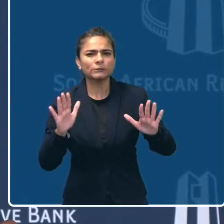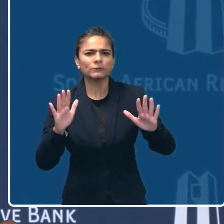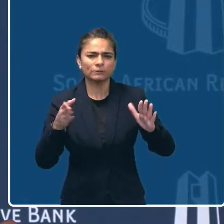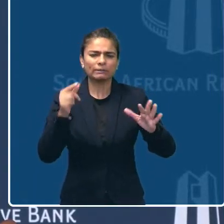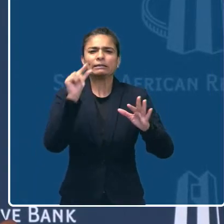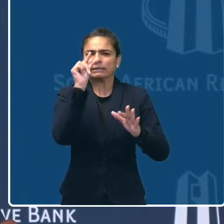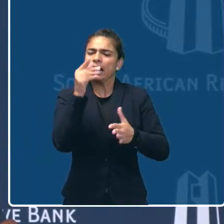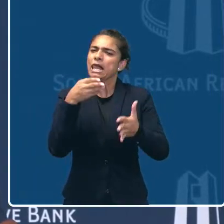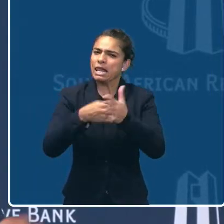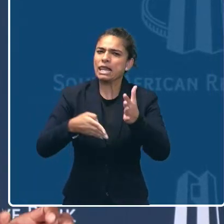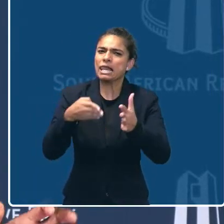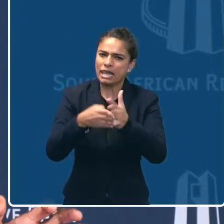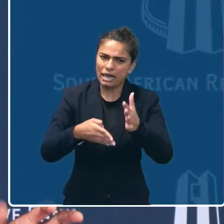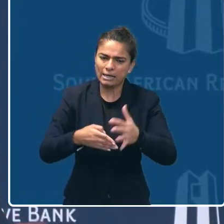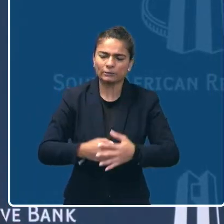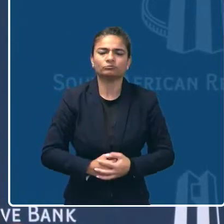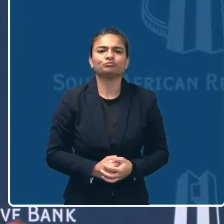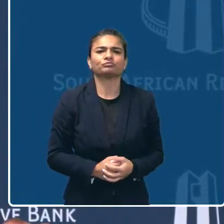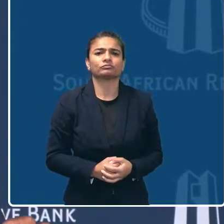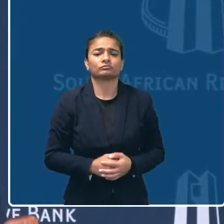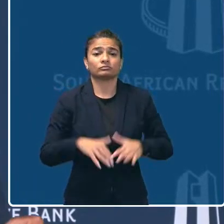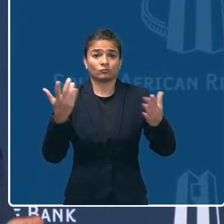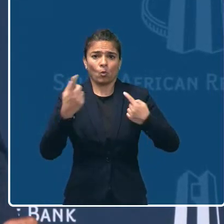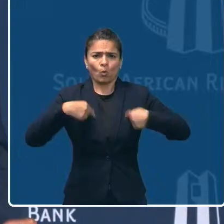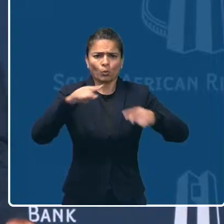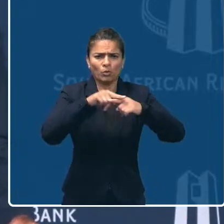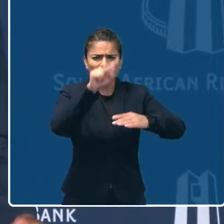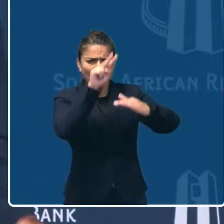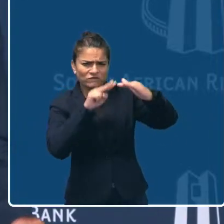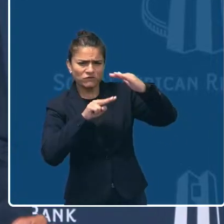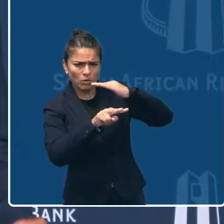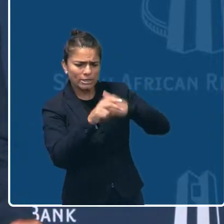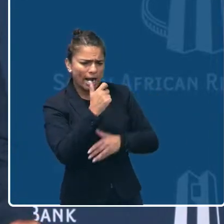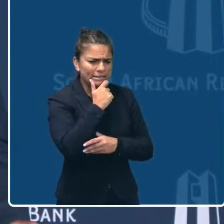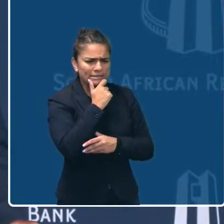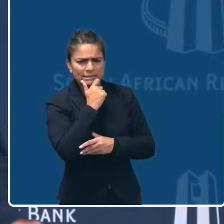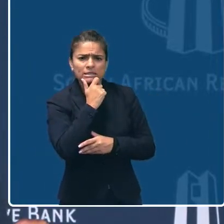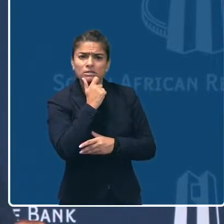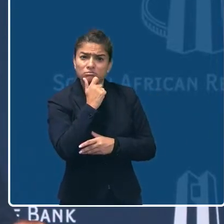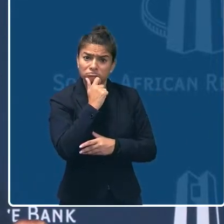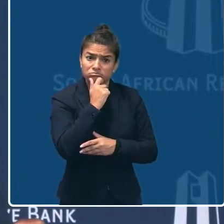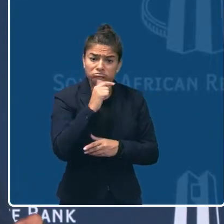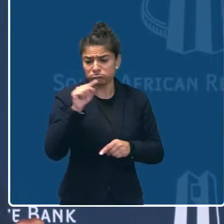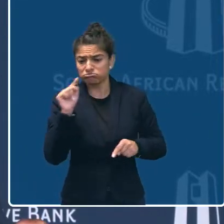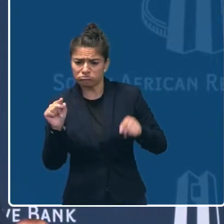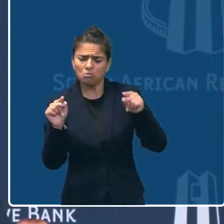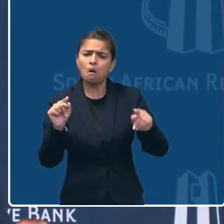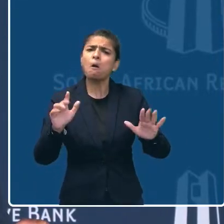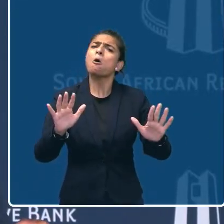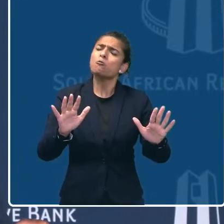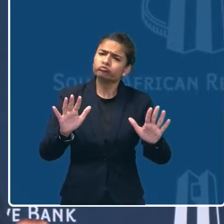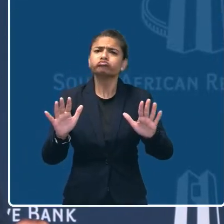Given the lower forecast, we assess the risks to growth as balanced.